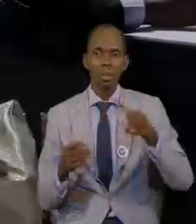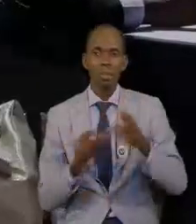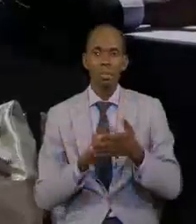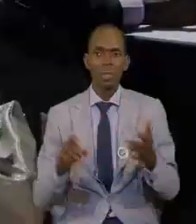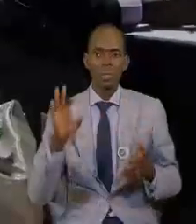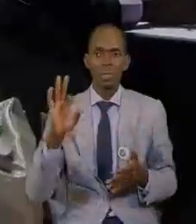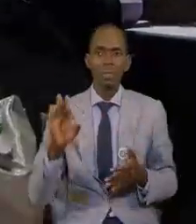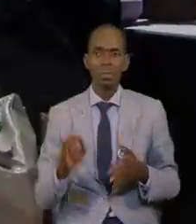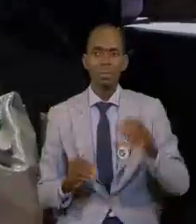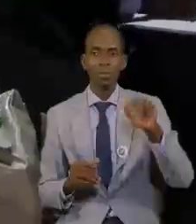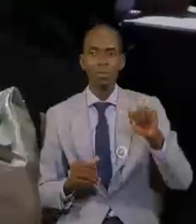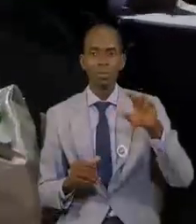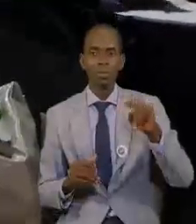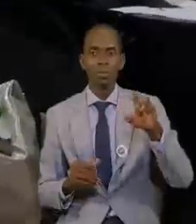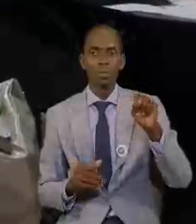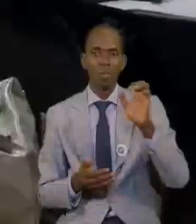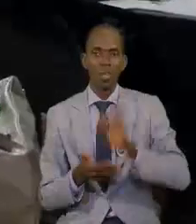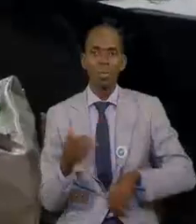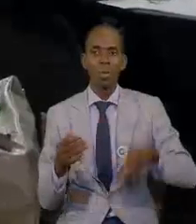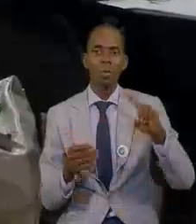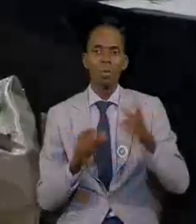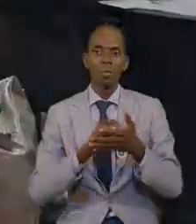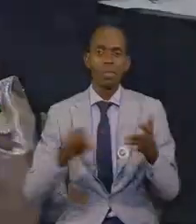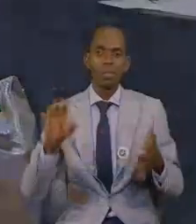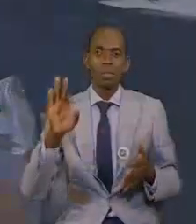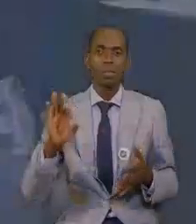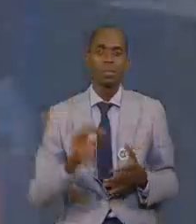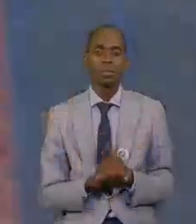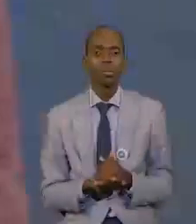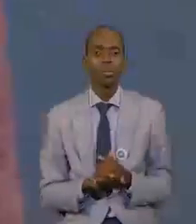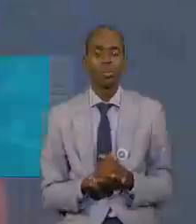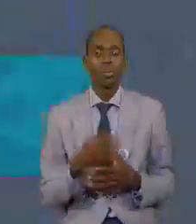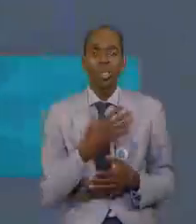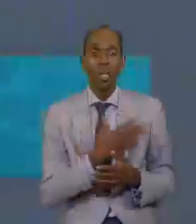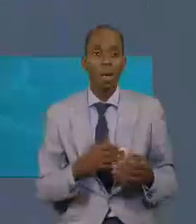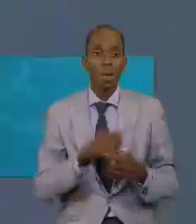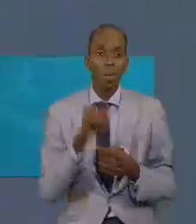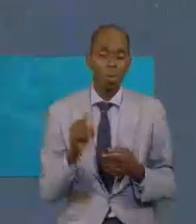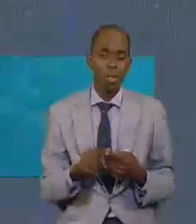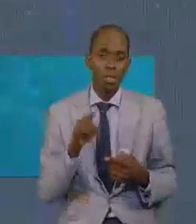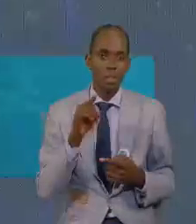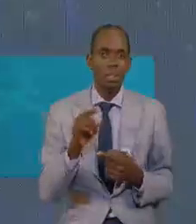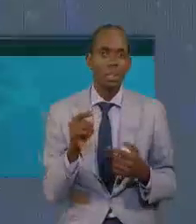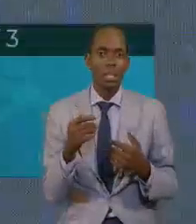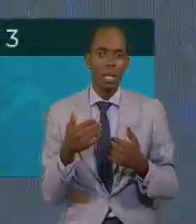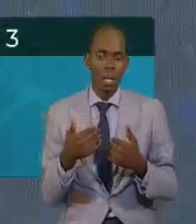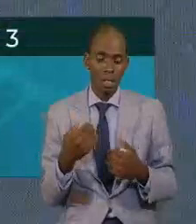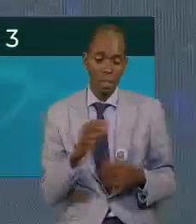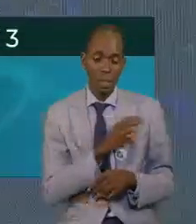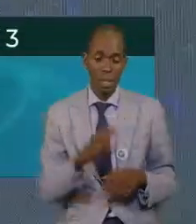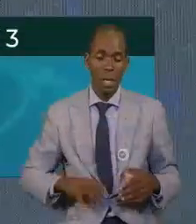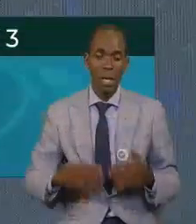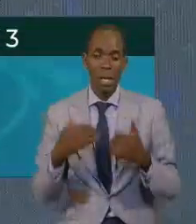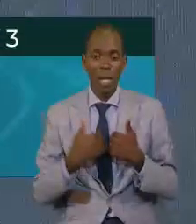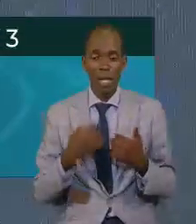9. In Acts chapter 1, verse 9. And when he, Christ, had spoken these things,